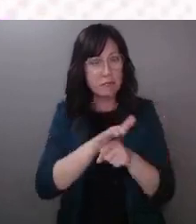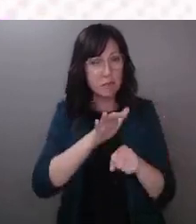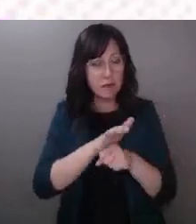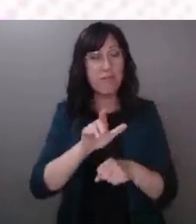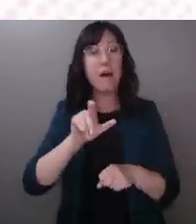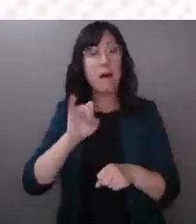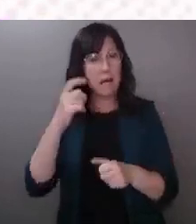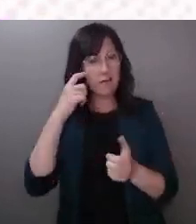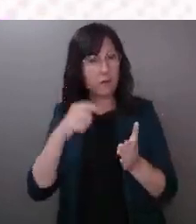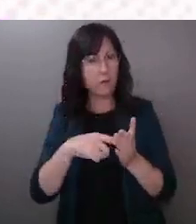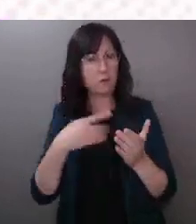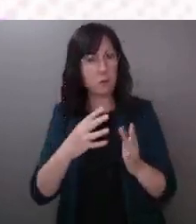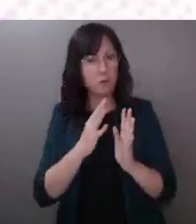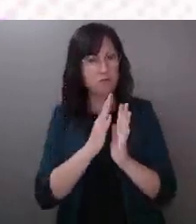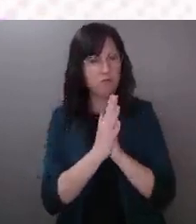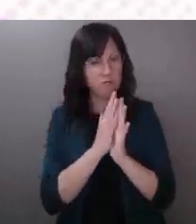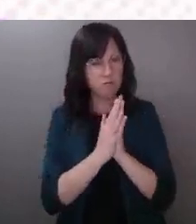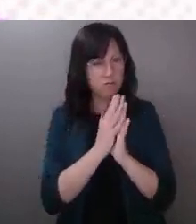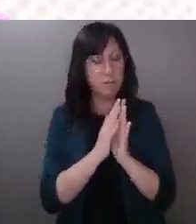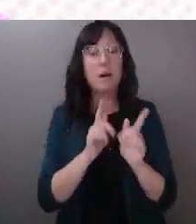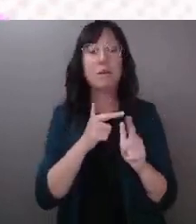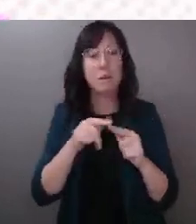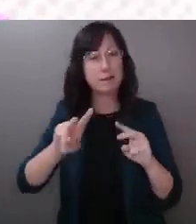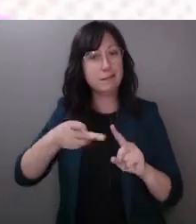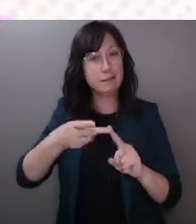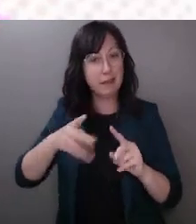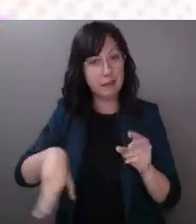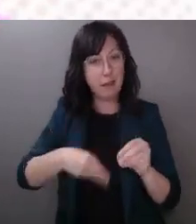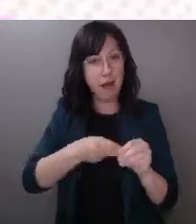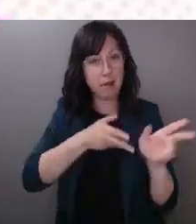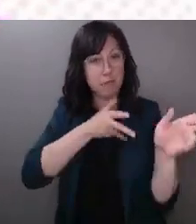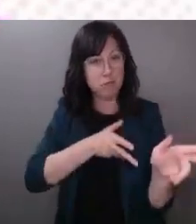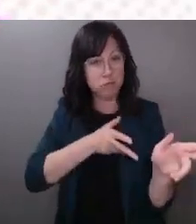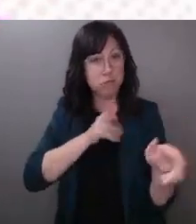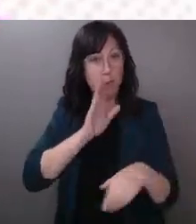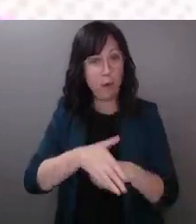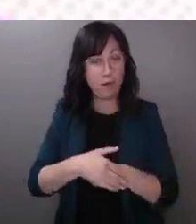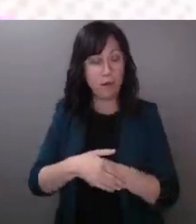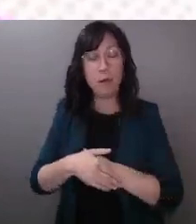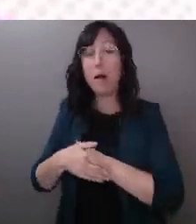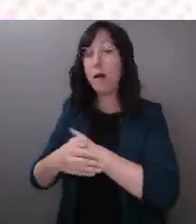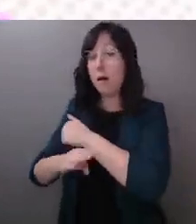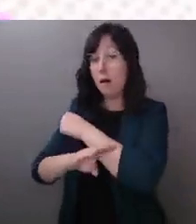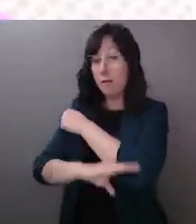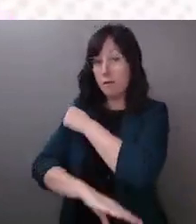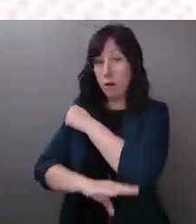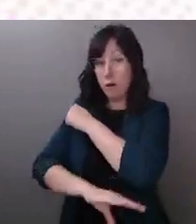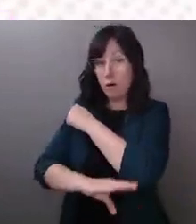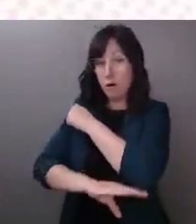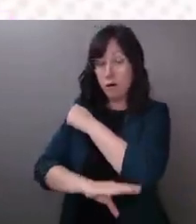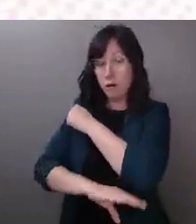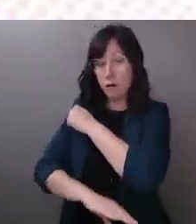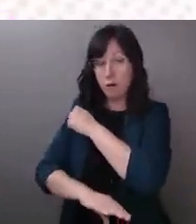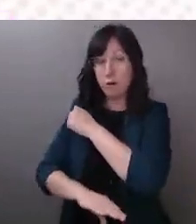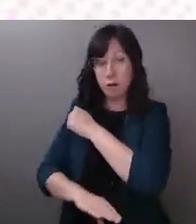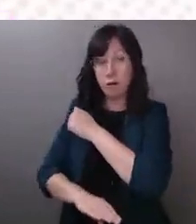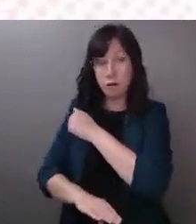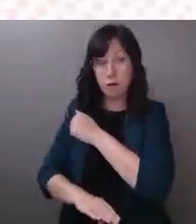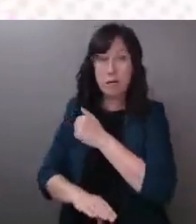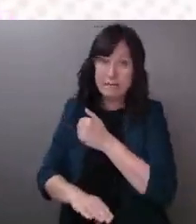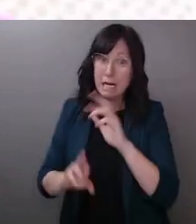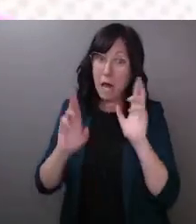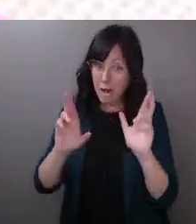car, we'll run them for sure. And during the fall, as I said, I wish that the